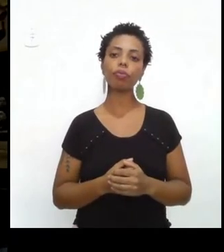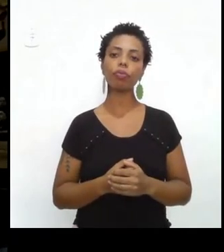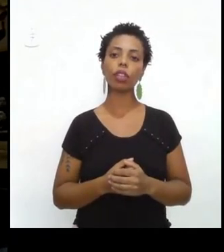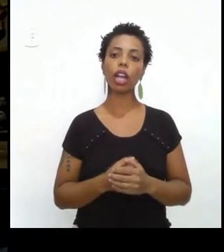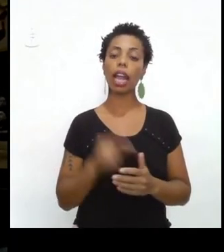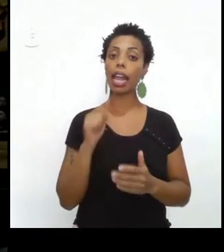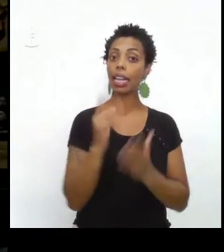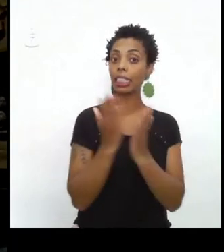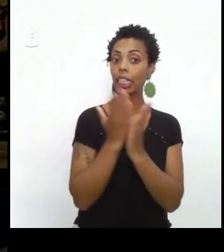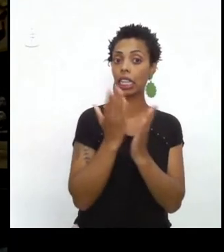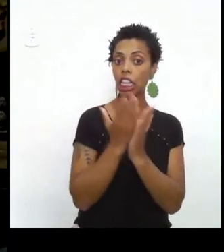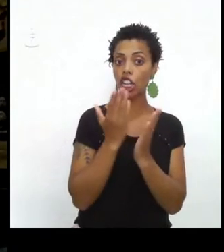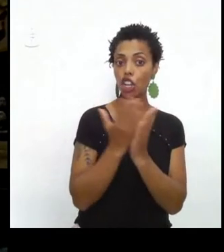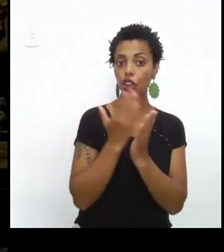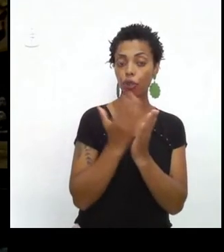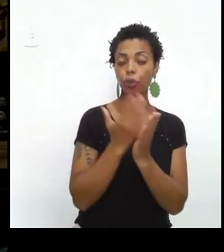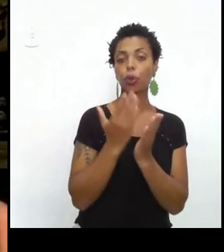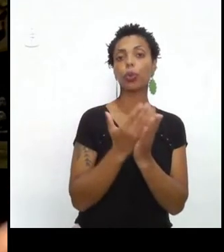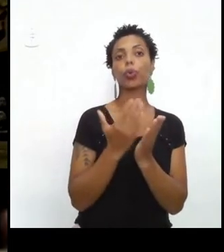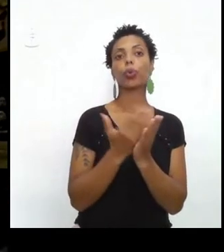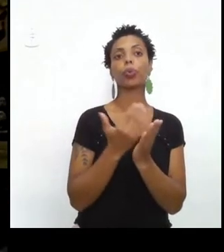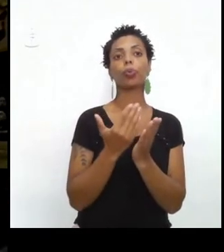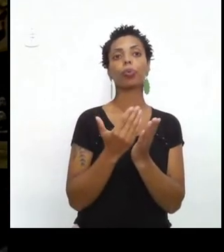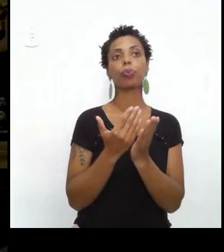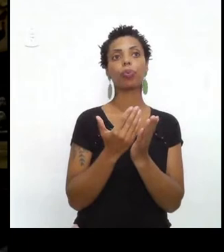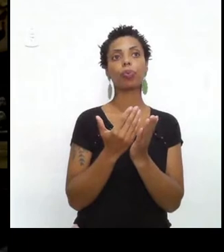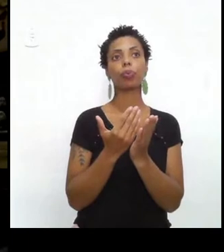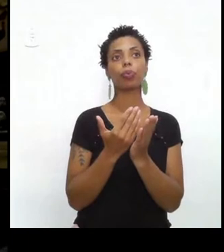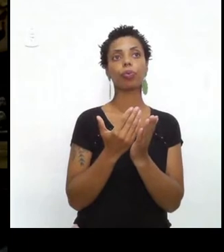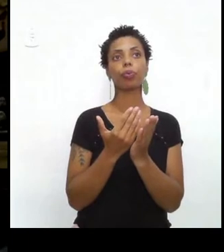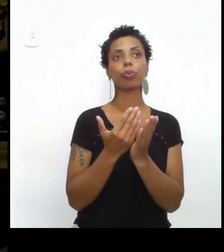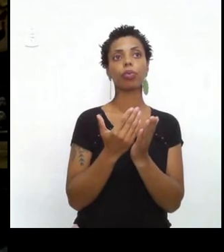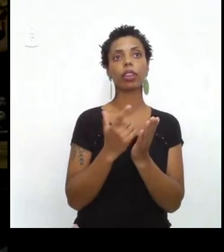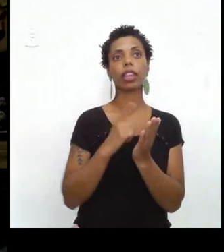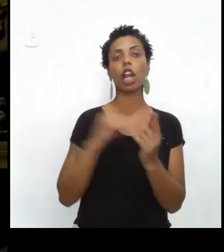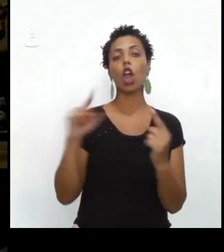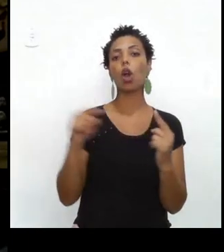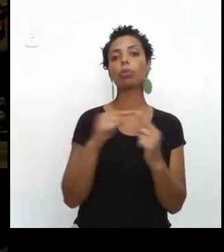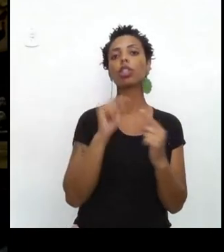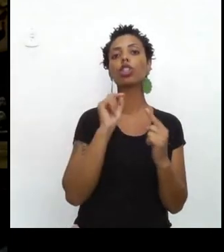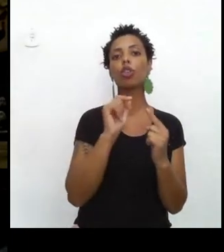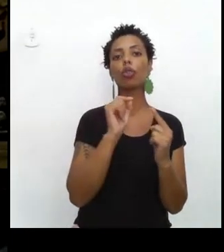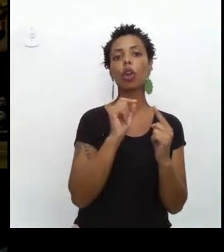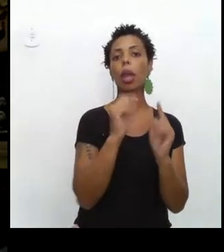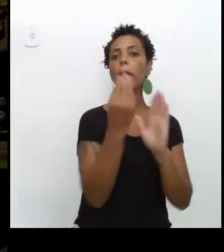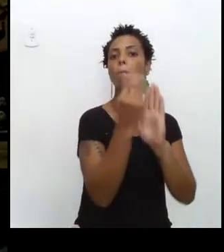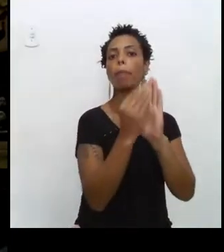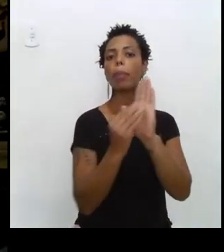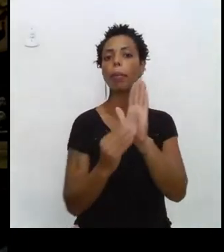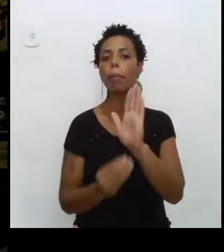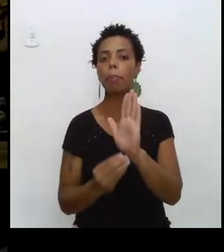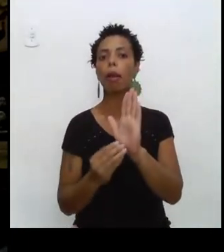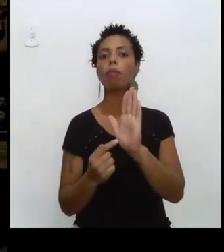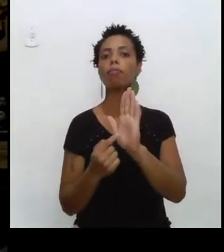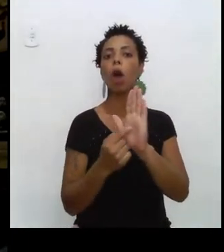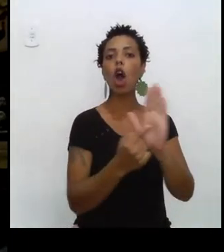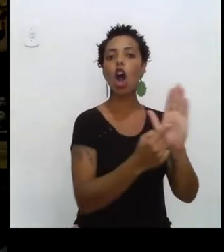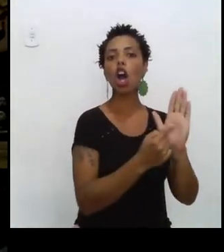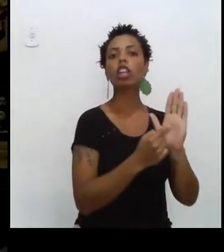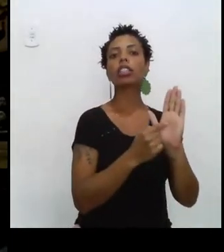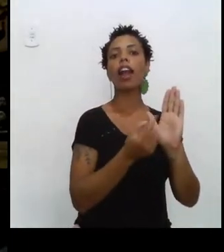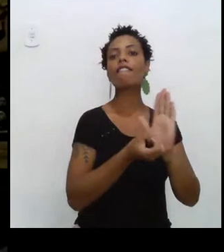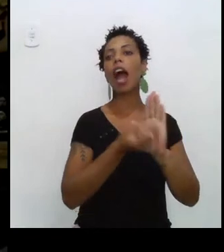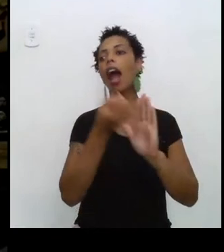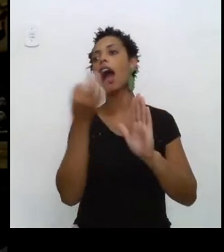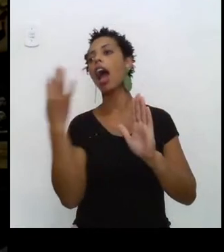catalog of a minha tia no canal se batizar Parece até que vai e